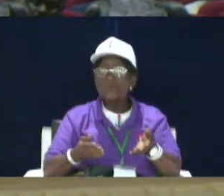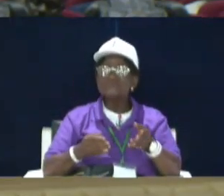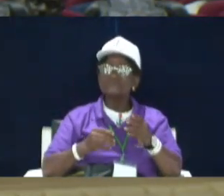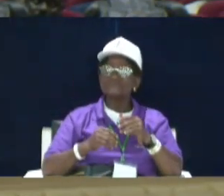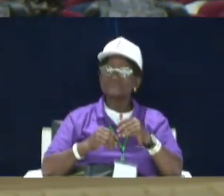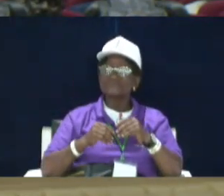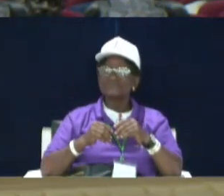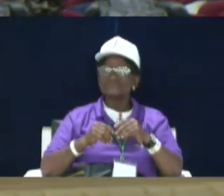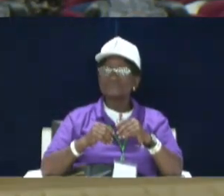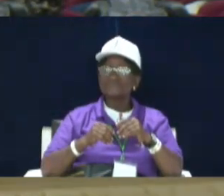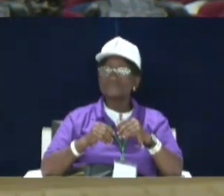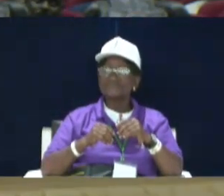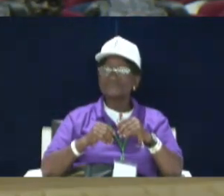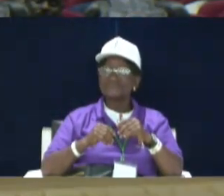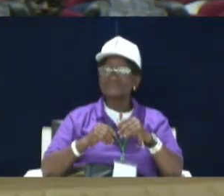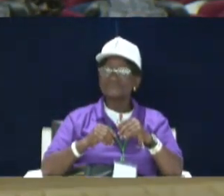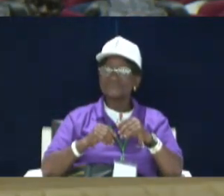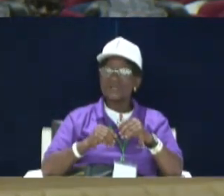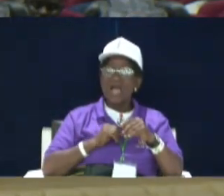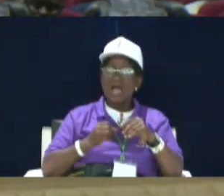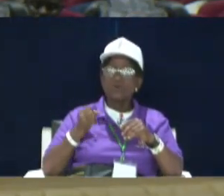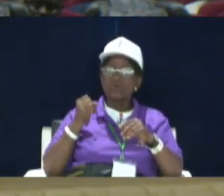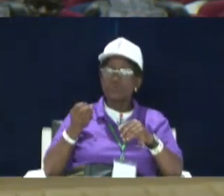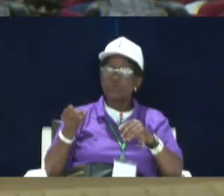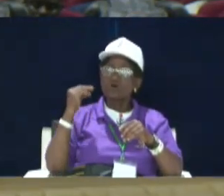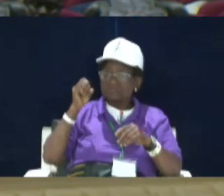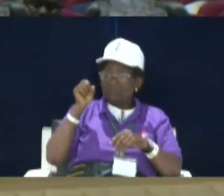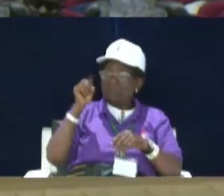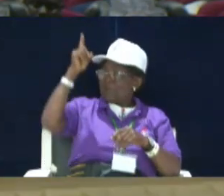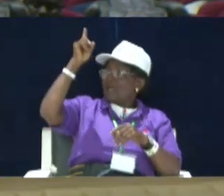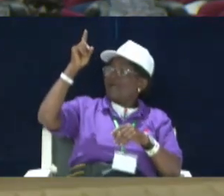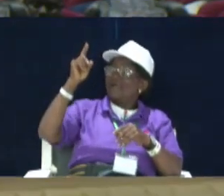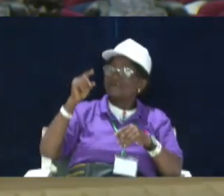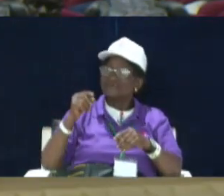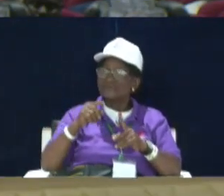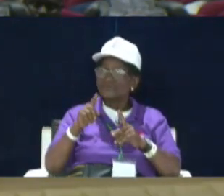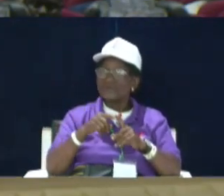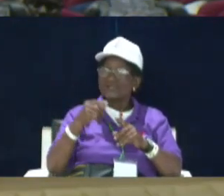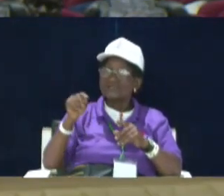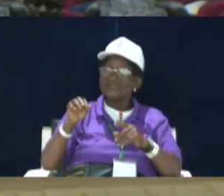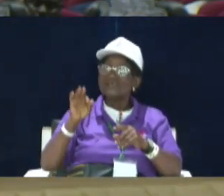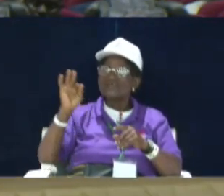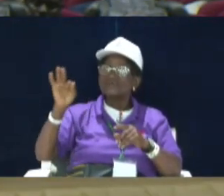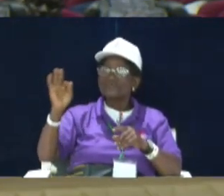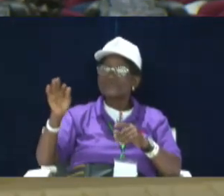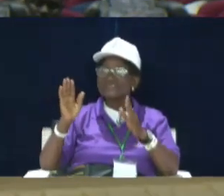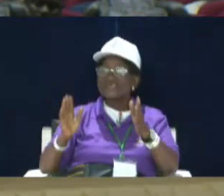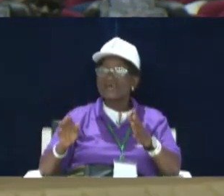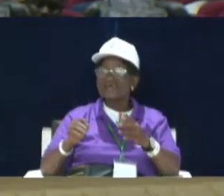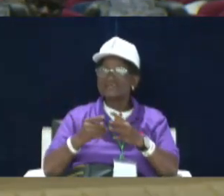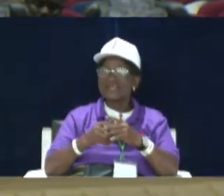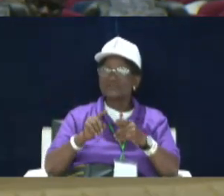And I'm amazed when the preacher began to preach this morning,